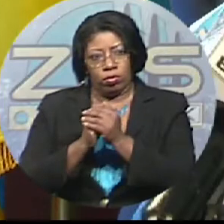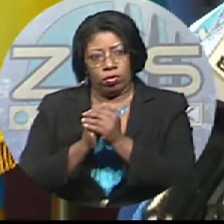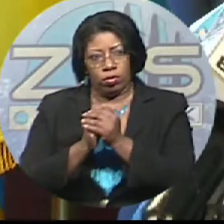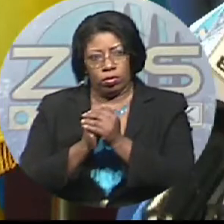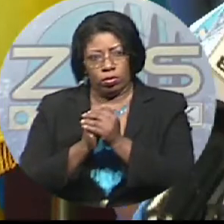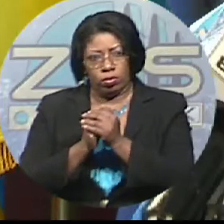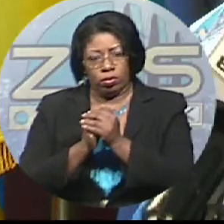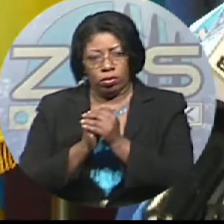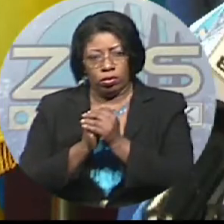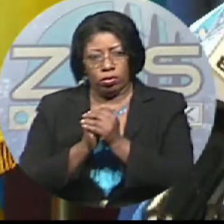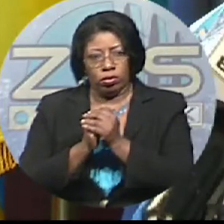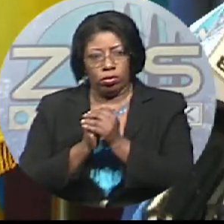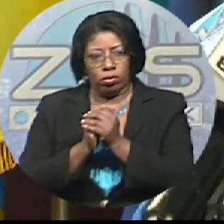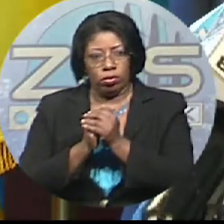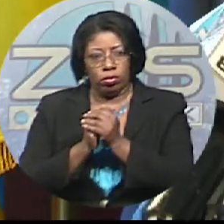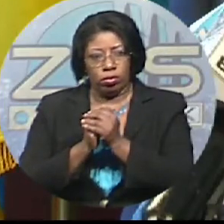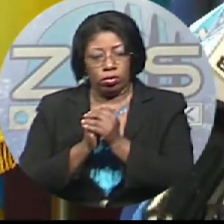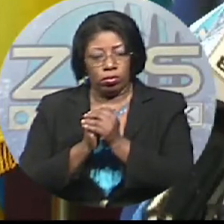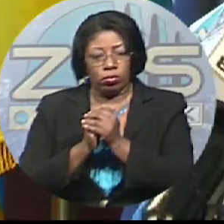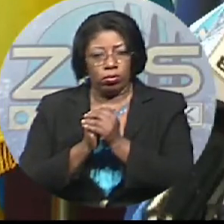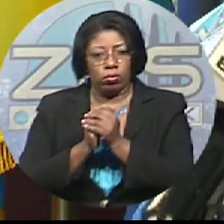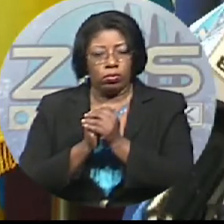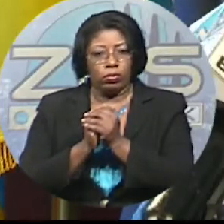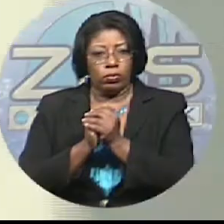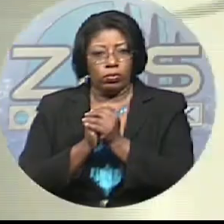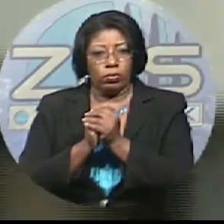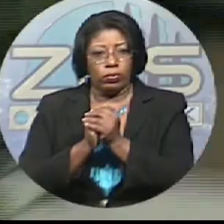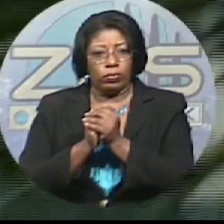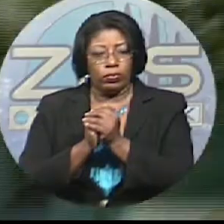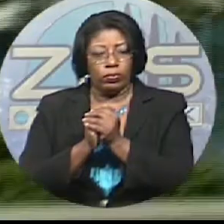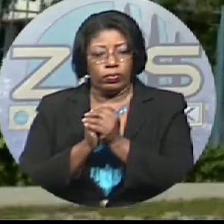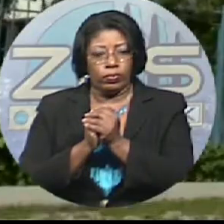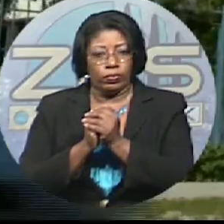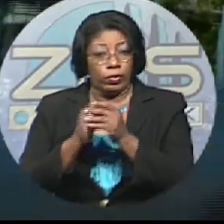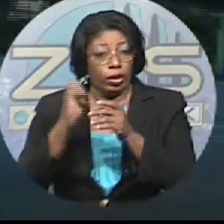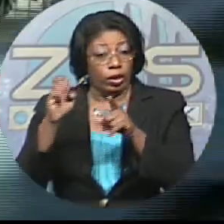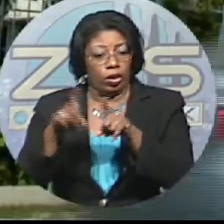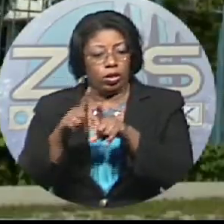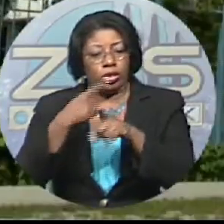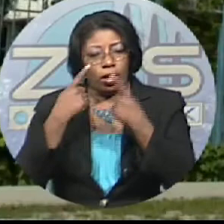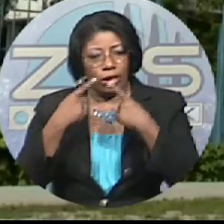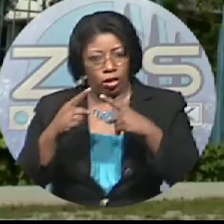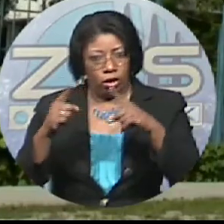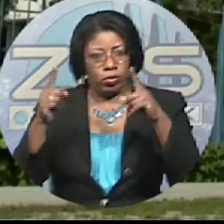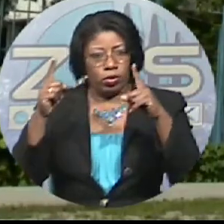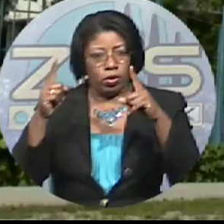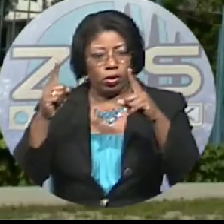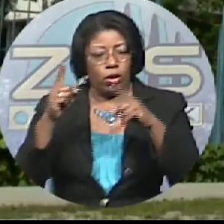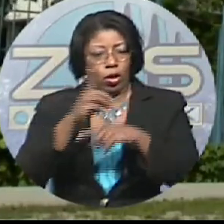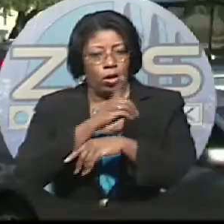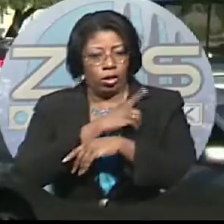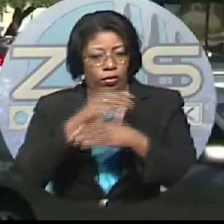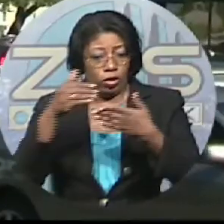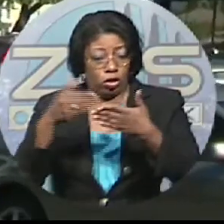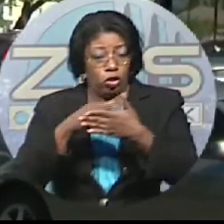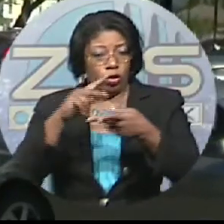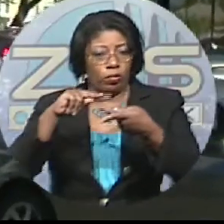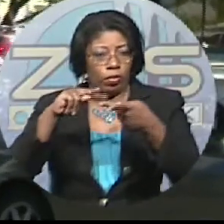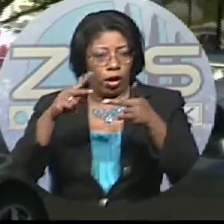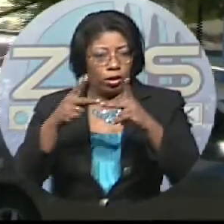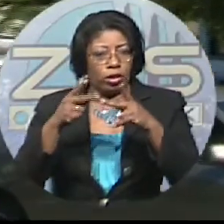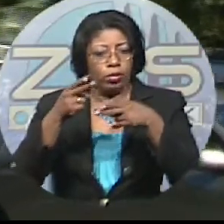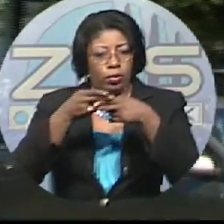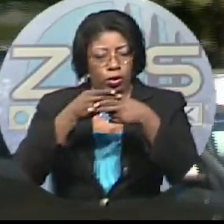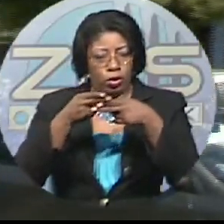natural attrition that occurs in the corporation. Okay. Davis says the announcement on BEC's new partner should be made